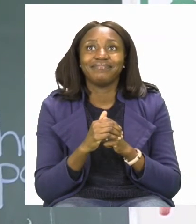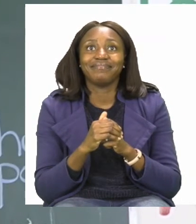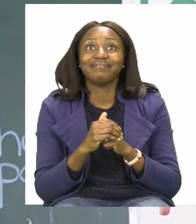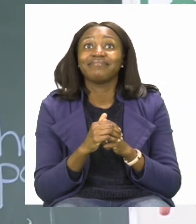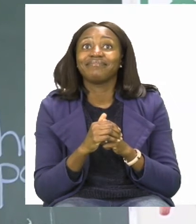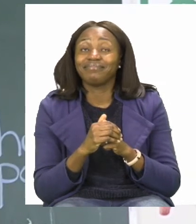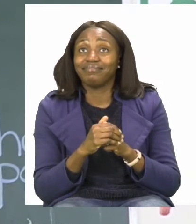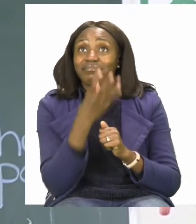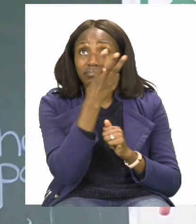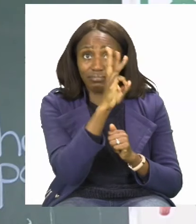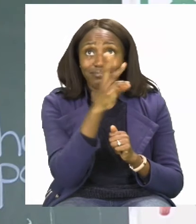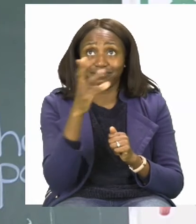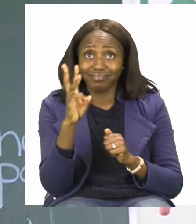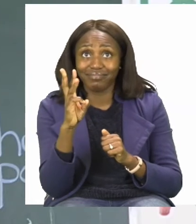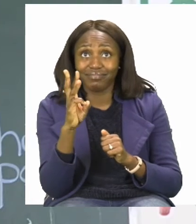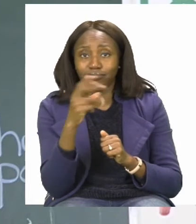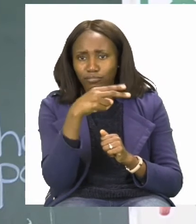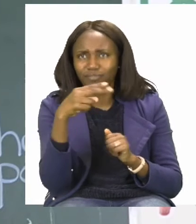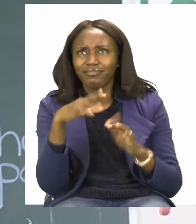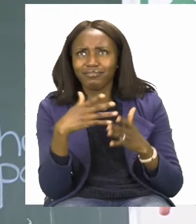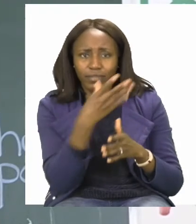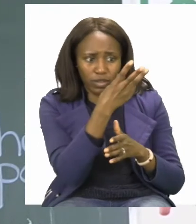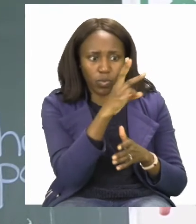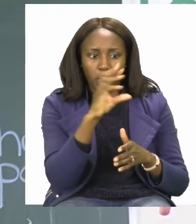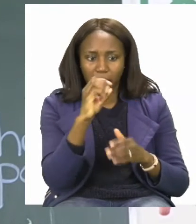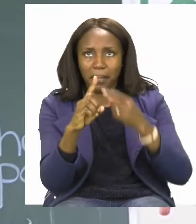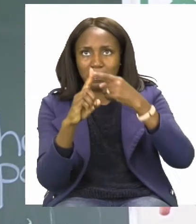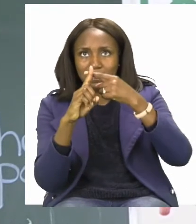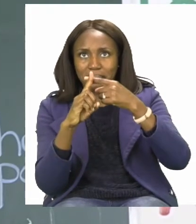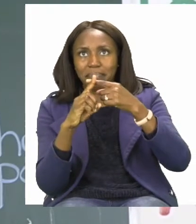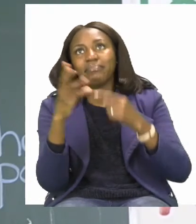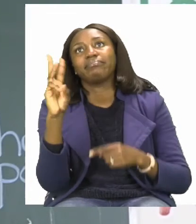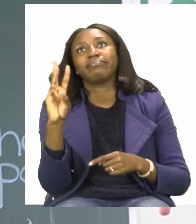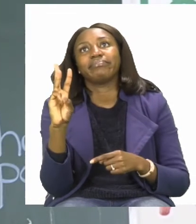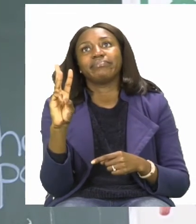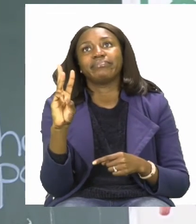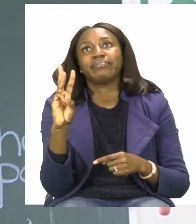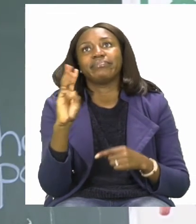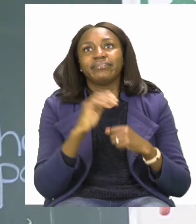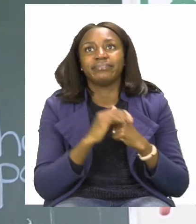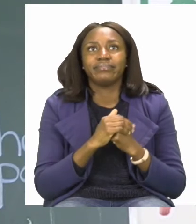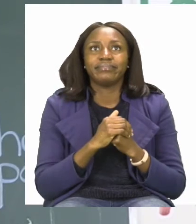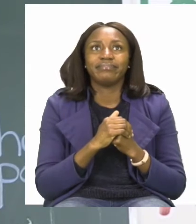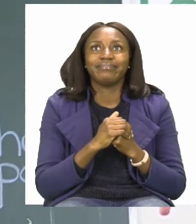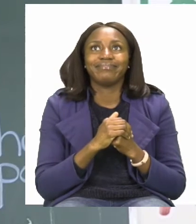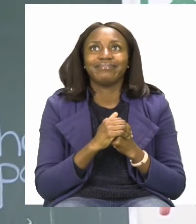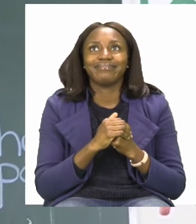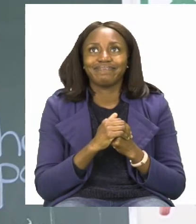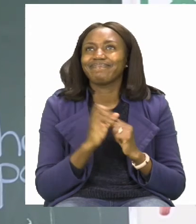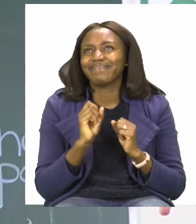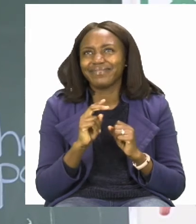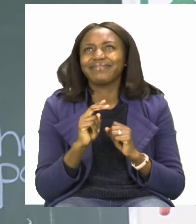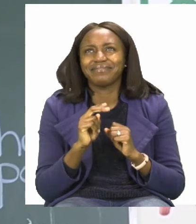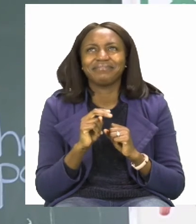says 66 is equal to 60 plus 6. So I'm sure this one is not going to take you